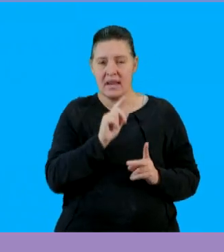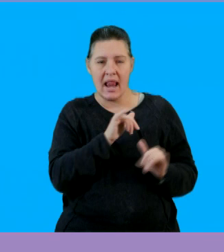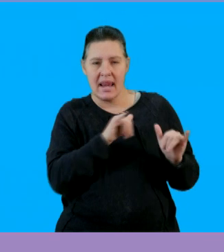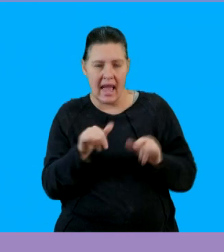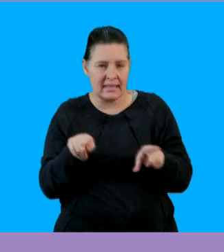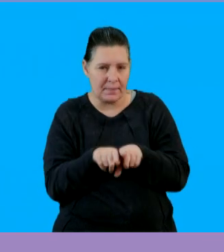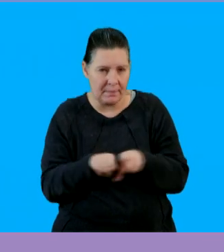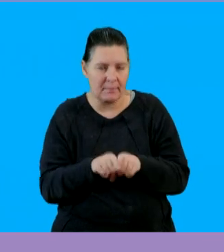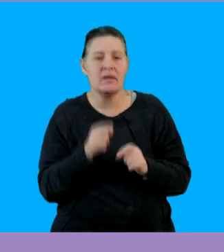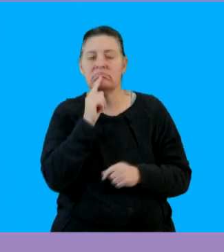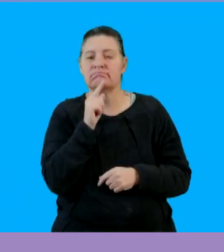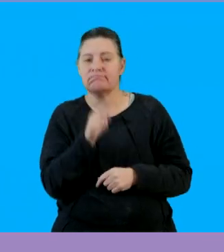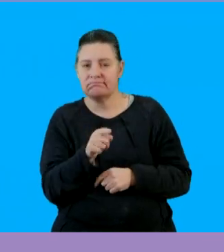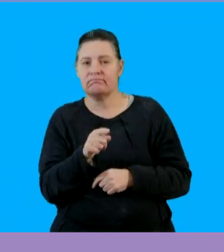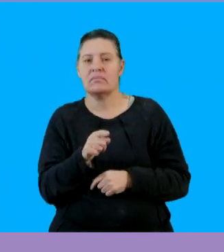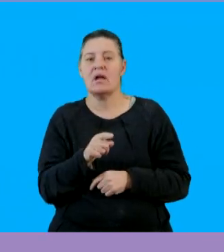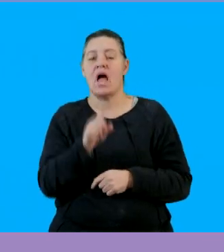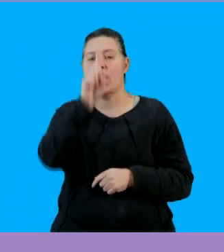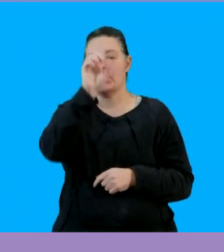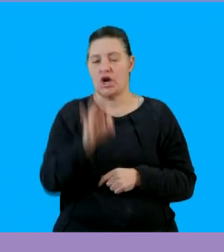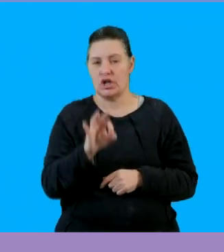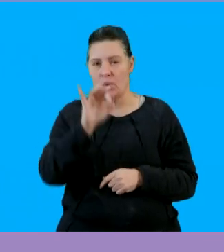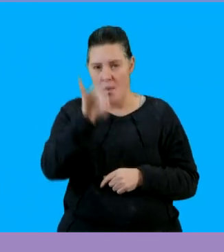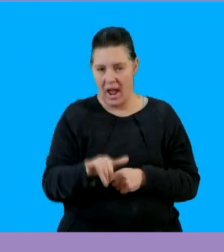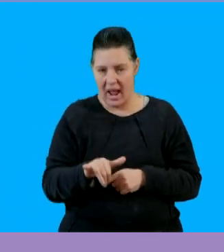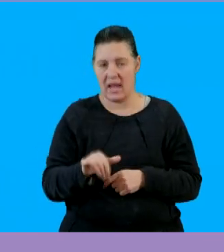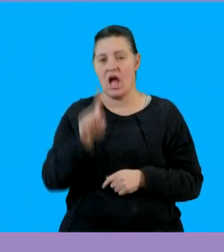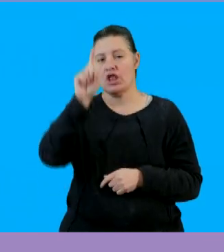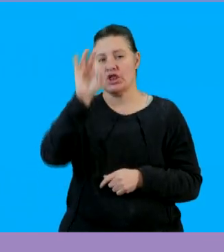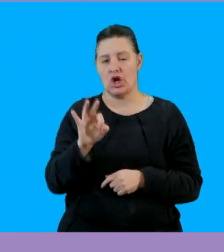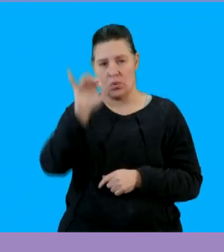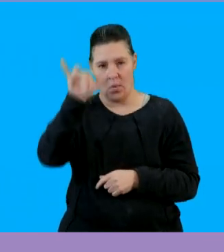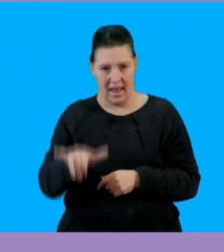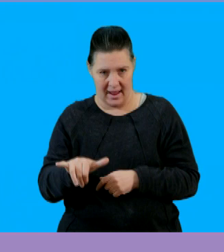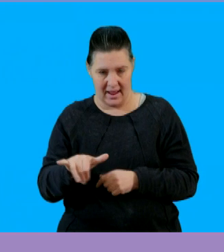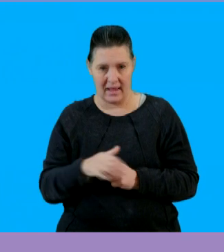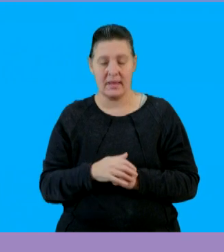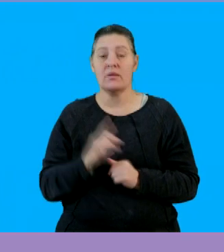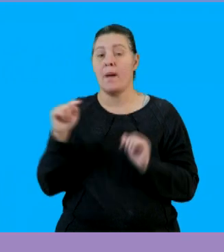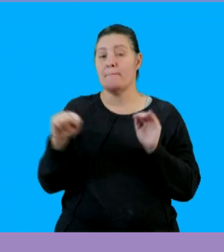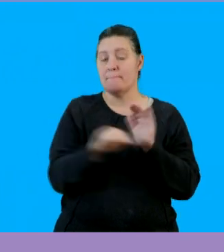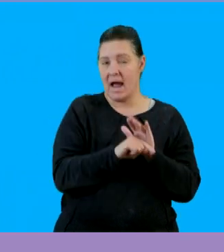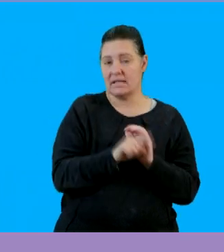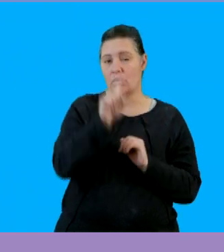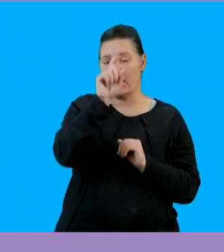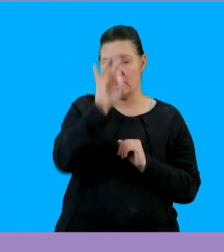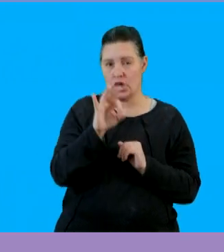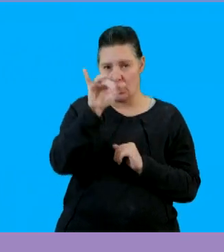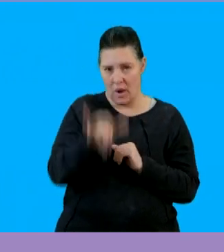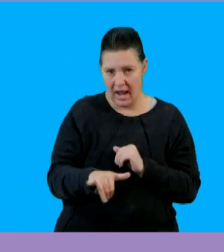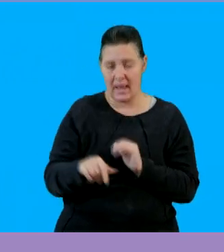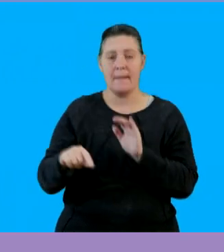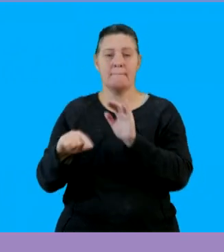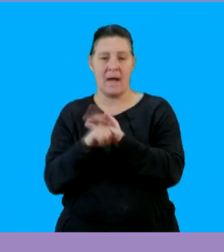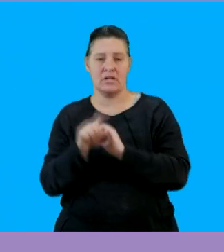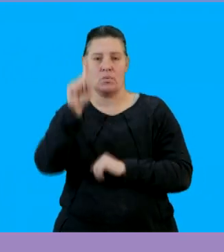Then we look for the like terms, and the like terms in this case is 1/3 y and 1/3 y. So minus